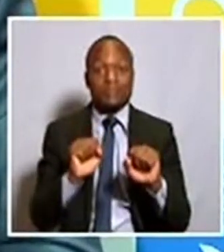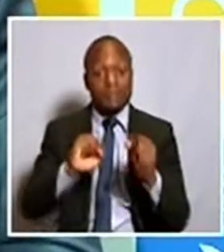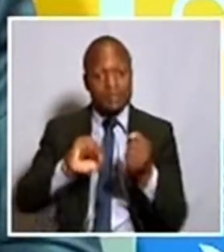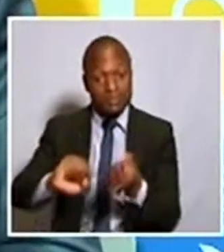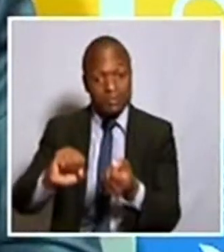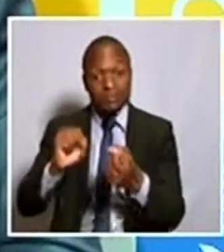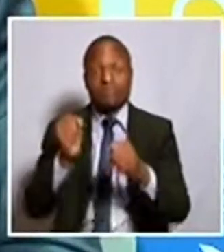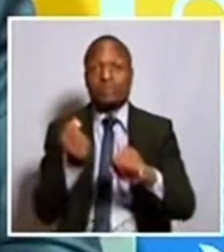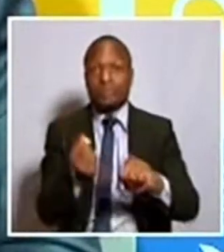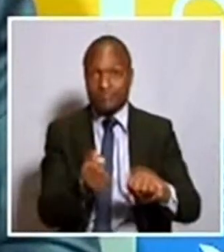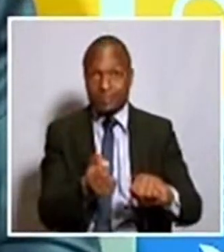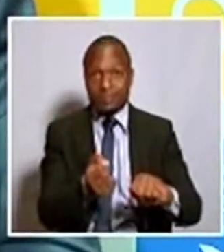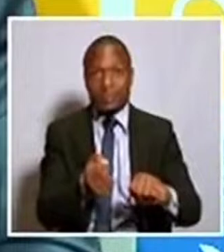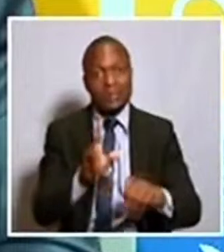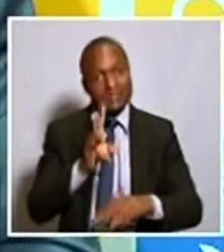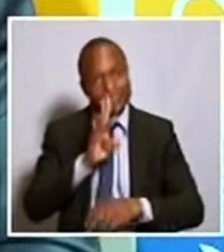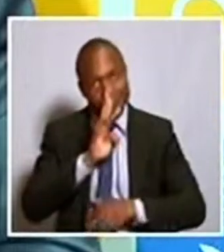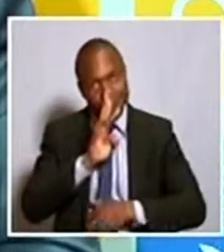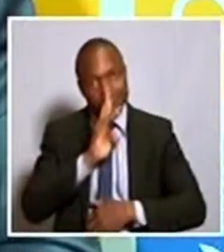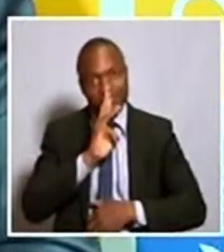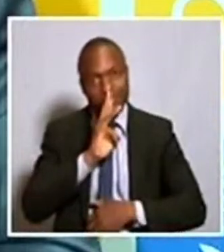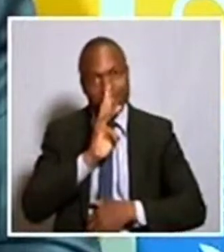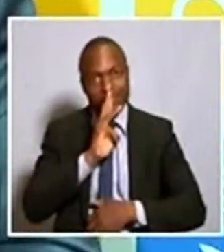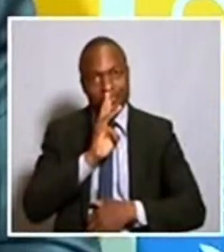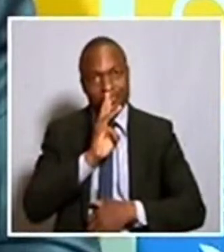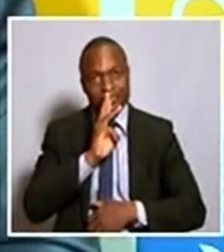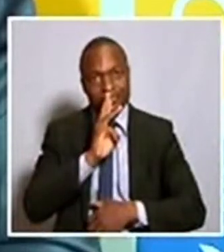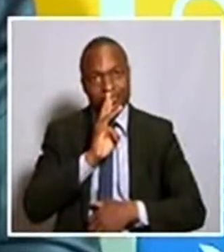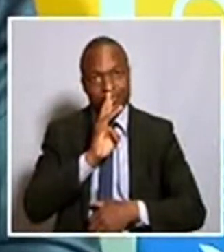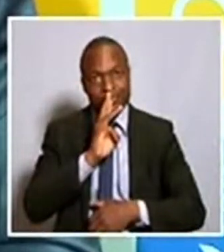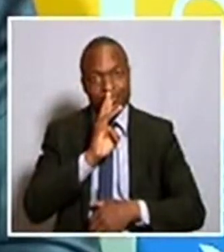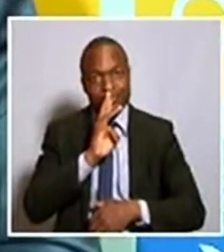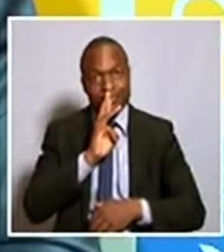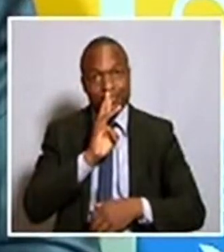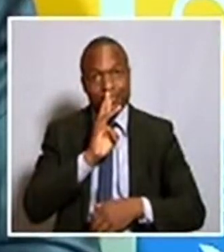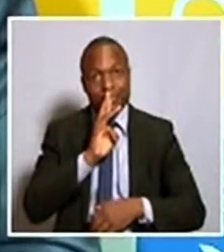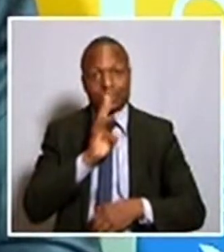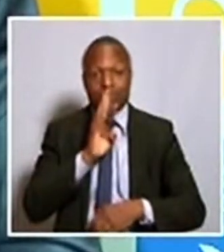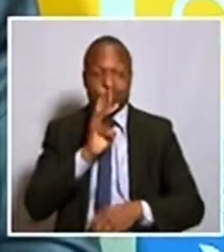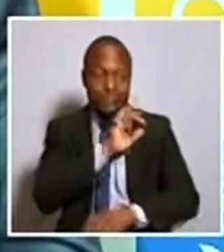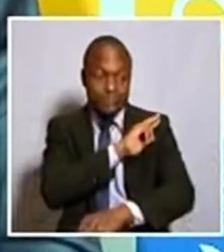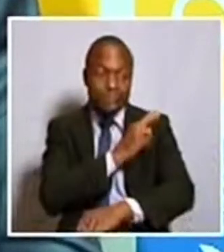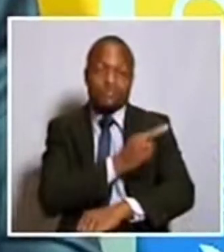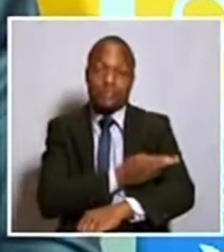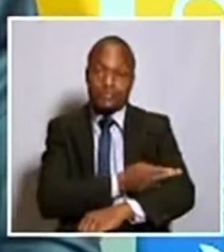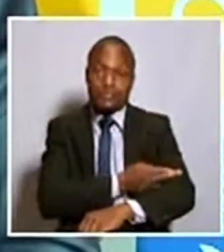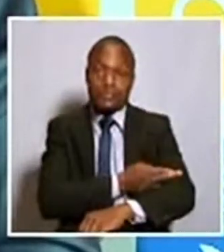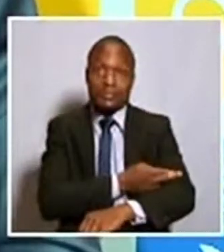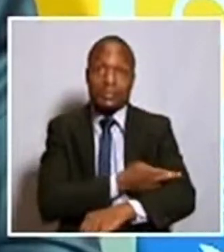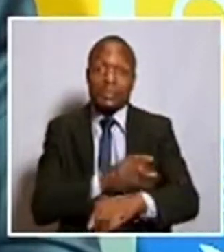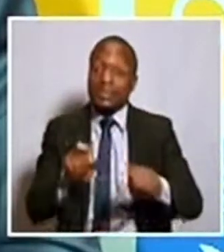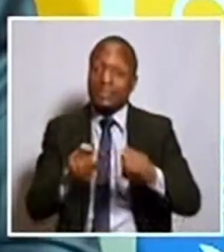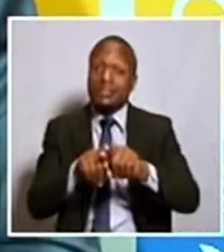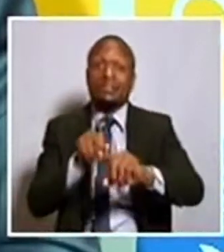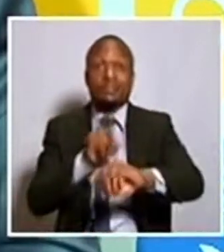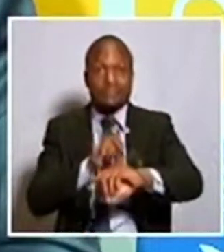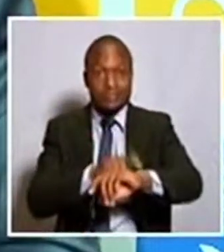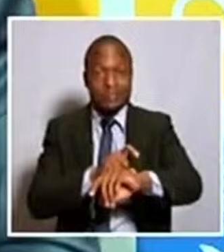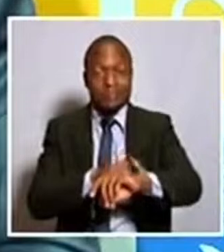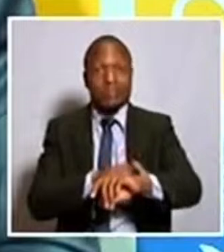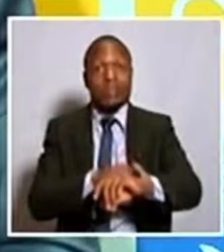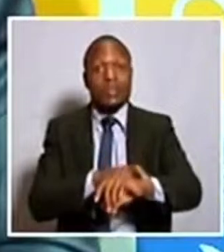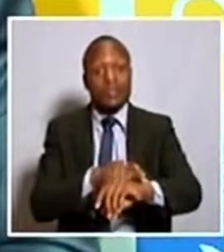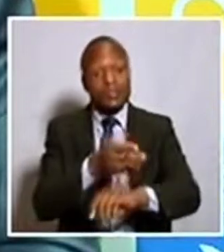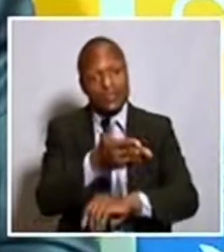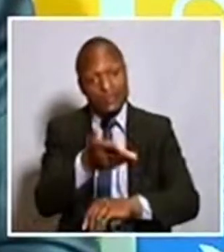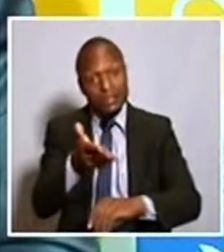conservation of our water and aquatic resources. And at the same time, these